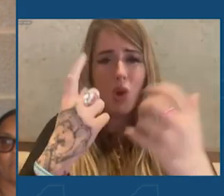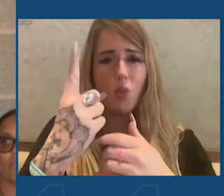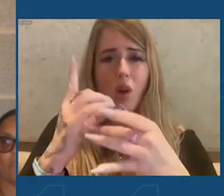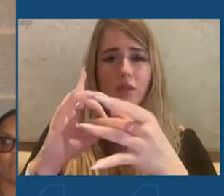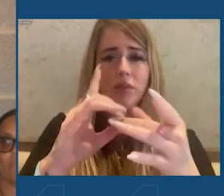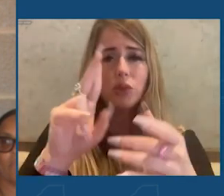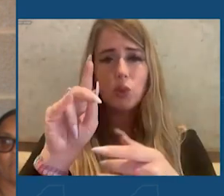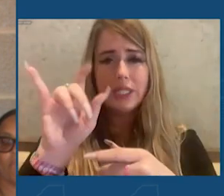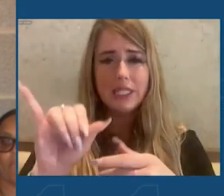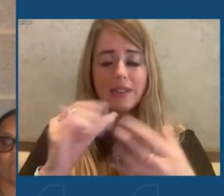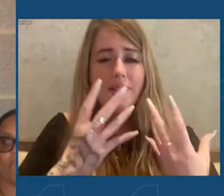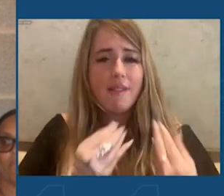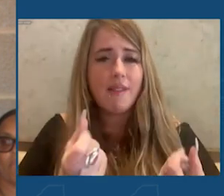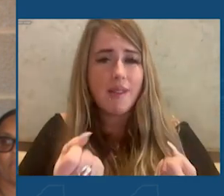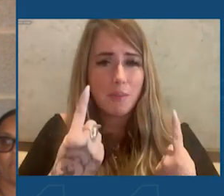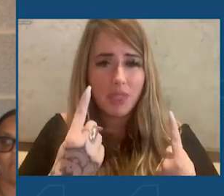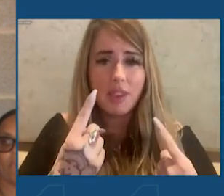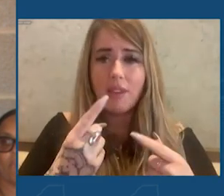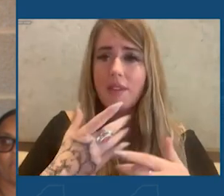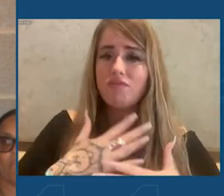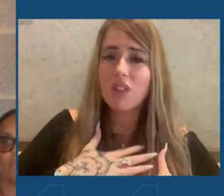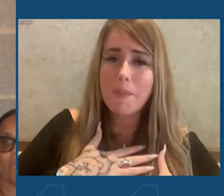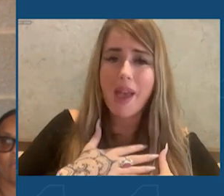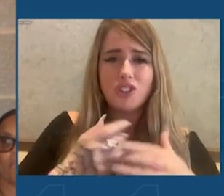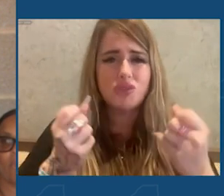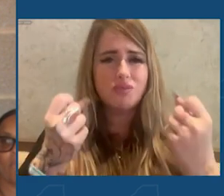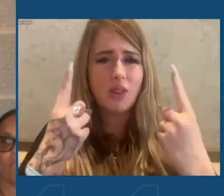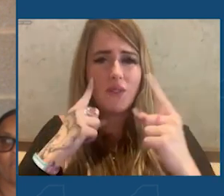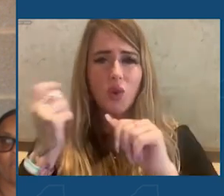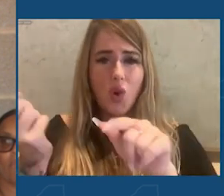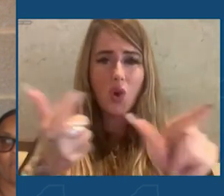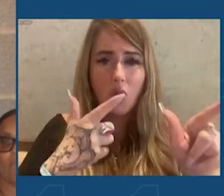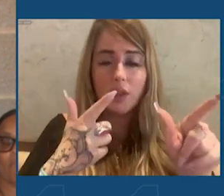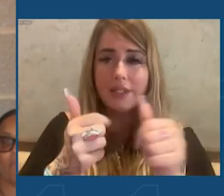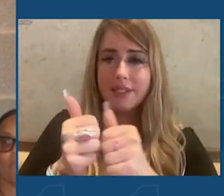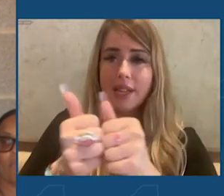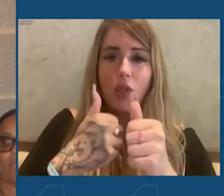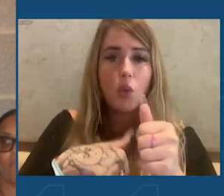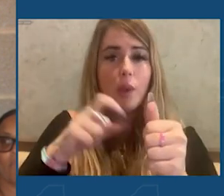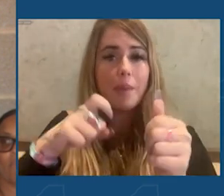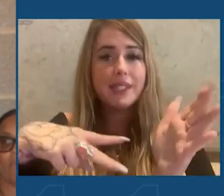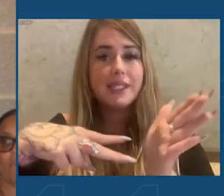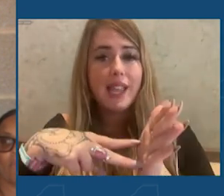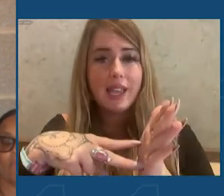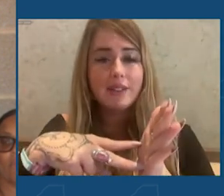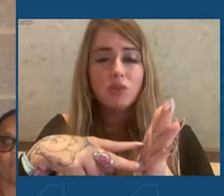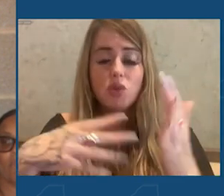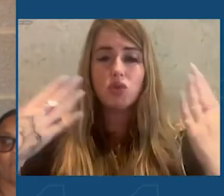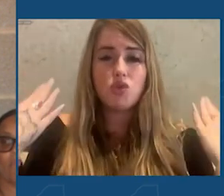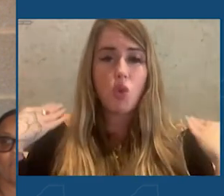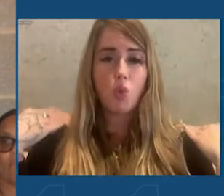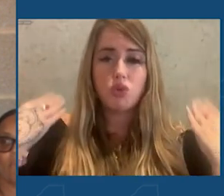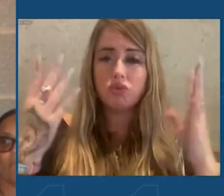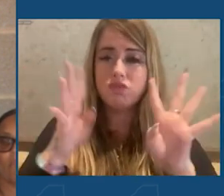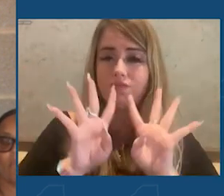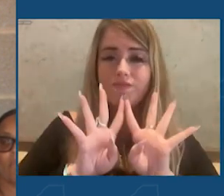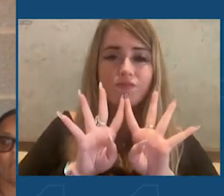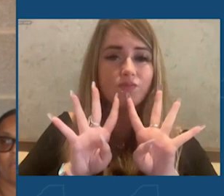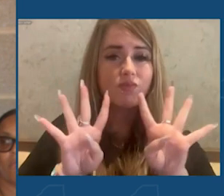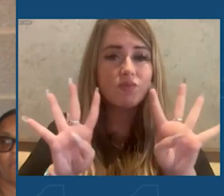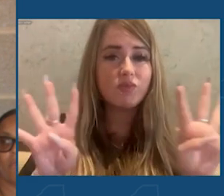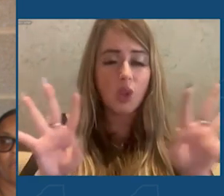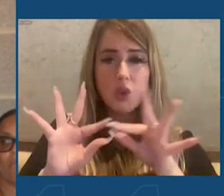empathy, and compassion for all. Together, we must stand shoulder to shoulder, united